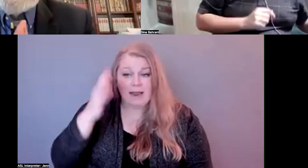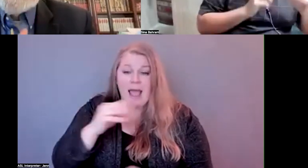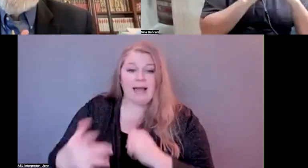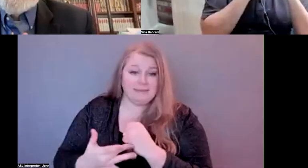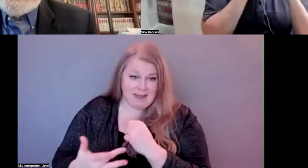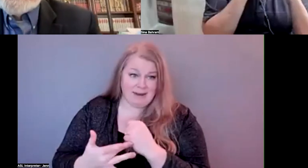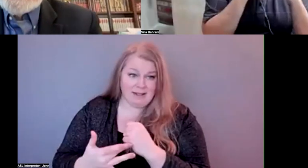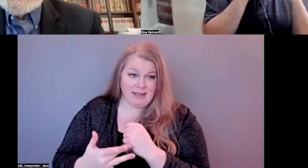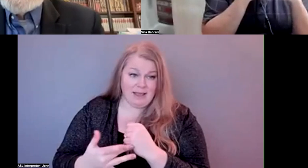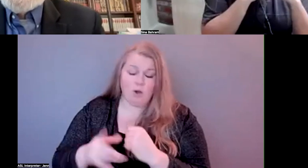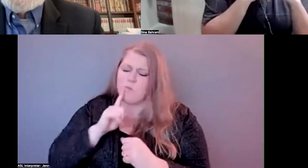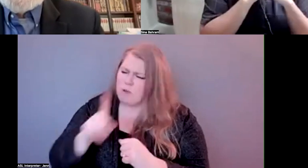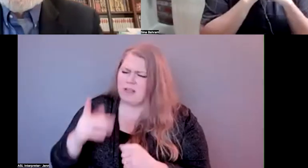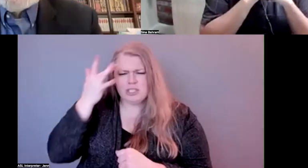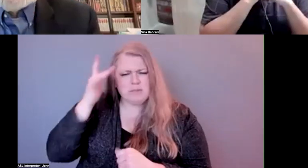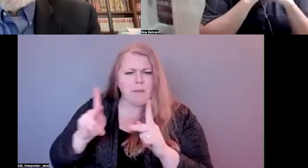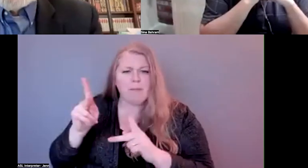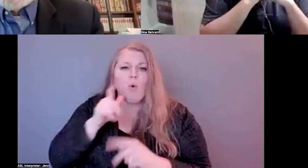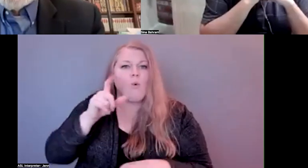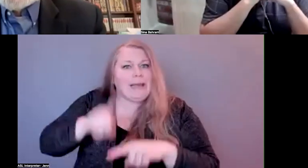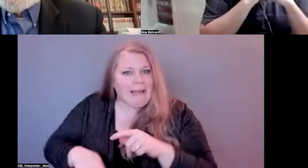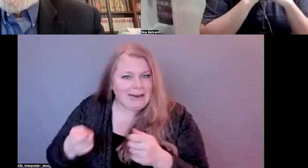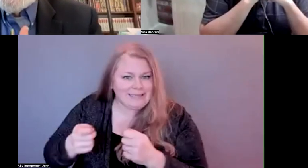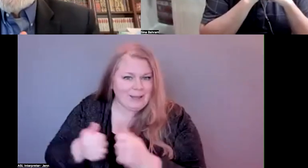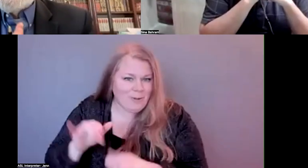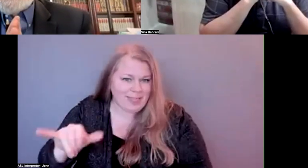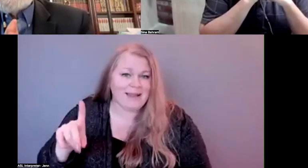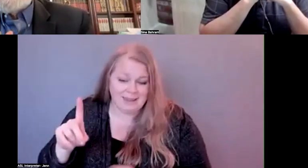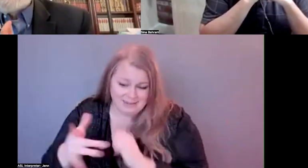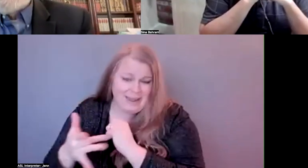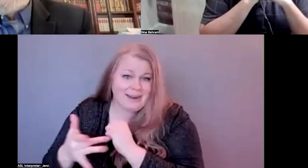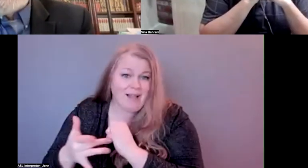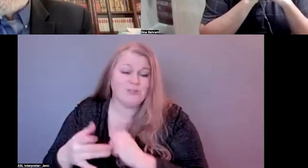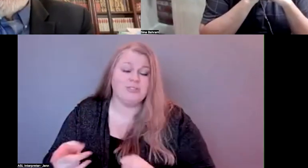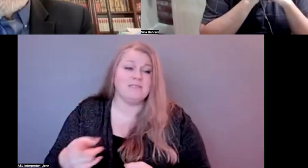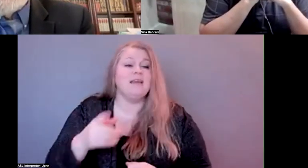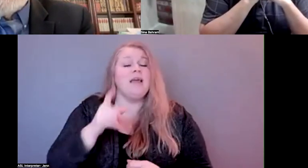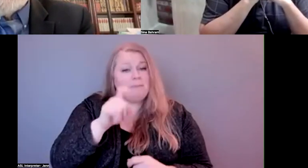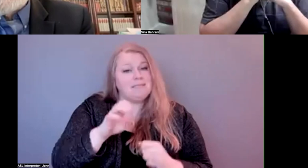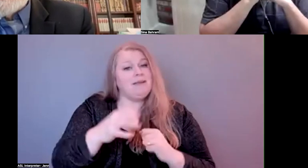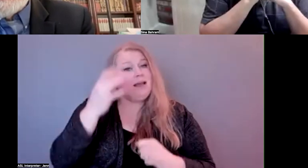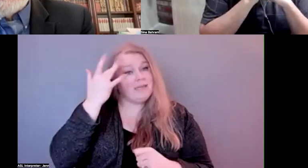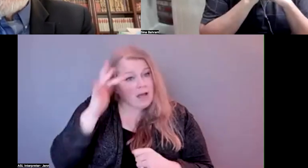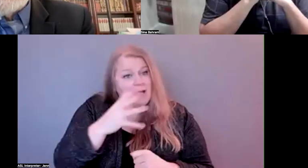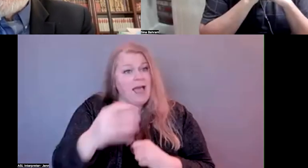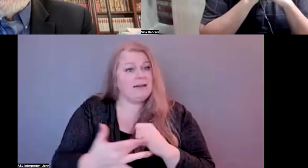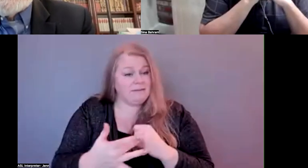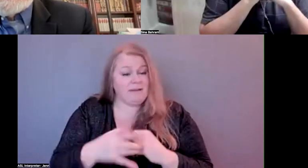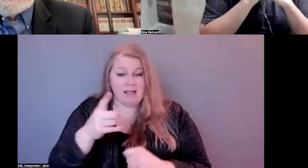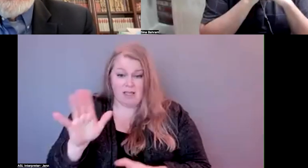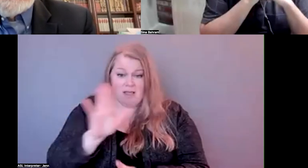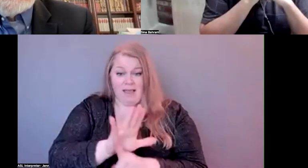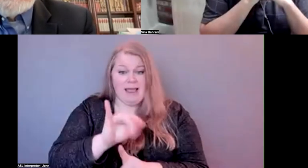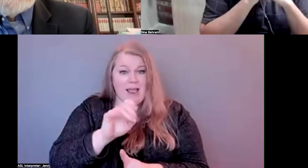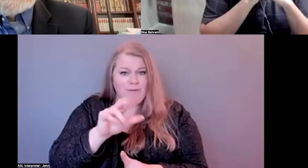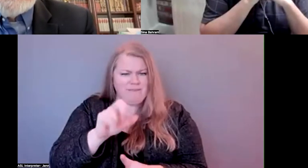some very, very bright people who can't deal with technology, cognitively and technically oriented, the interface they get is not the interface